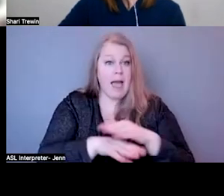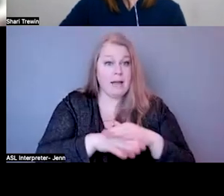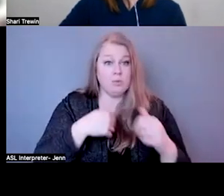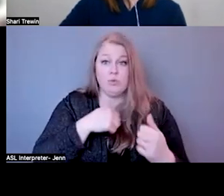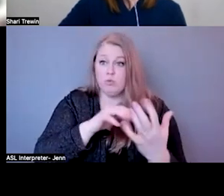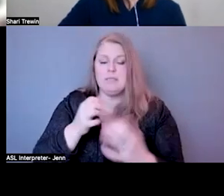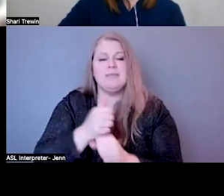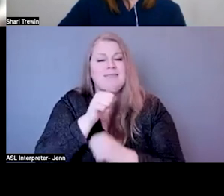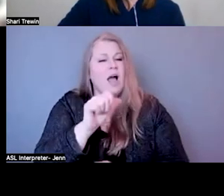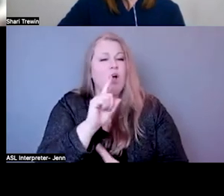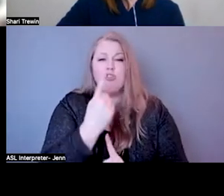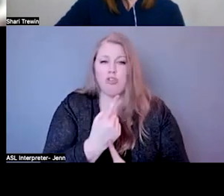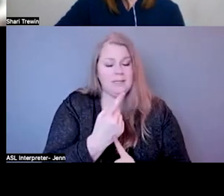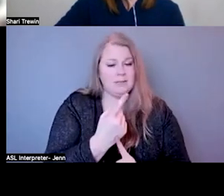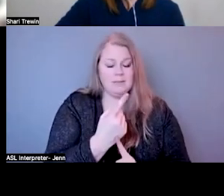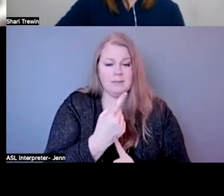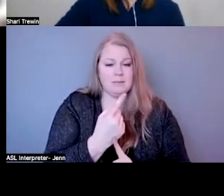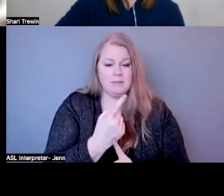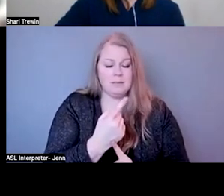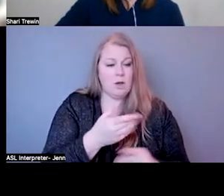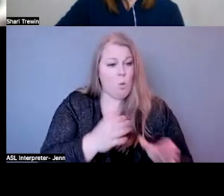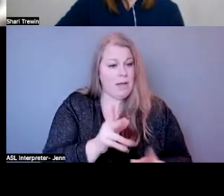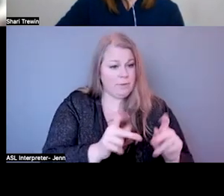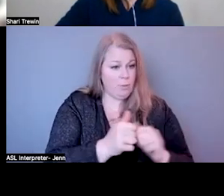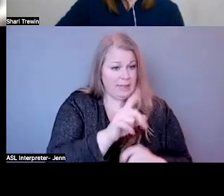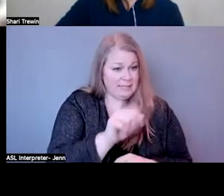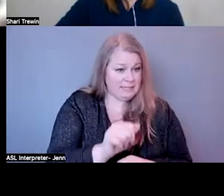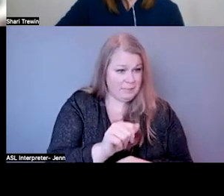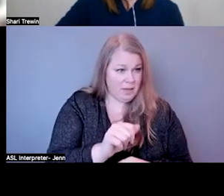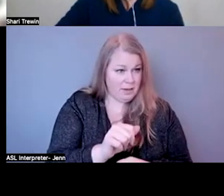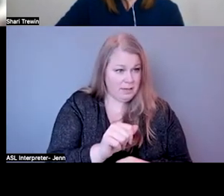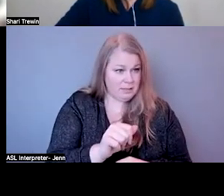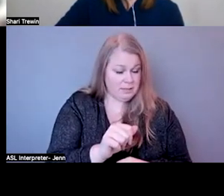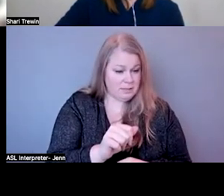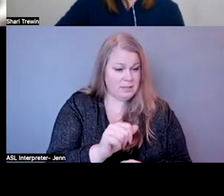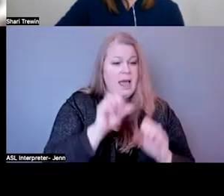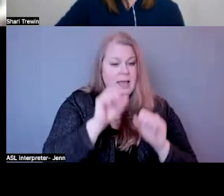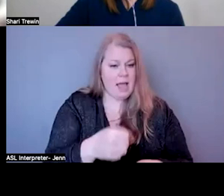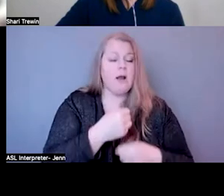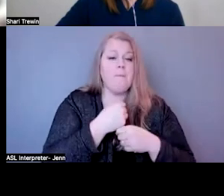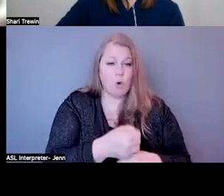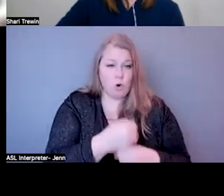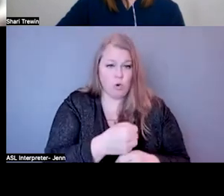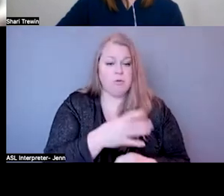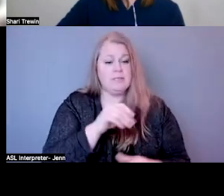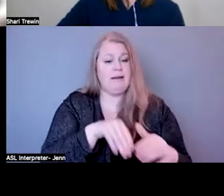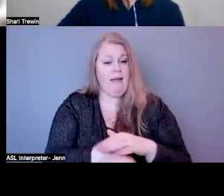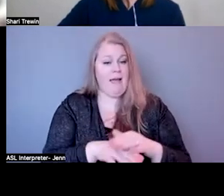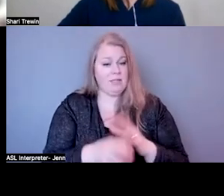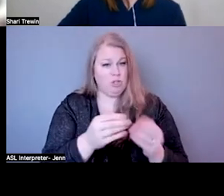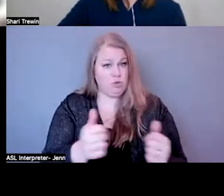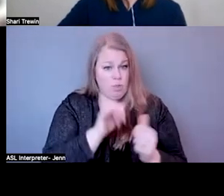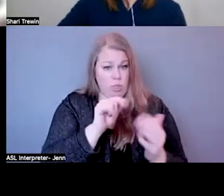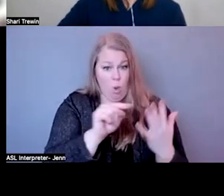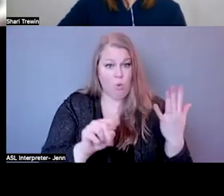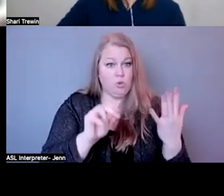only ways that people with disabilities can produce and access solutions with these tools, but